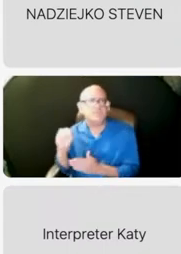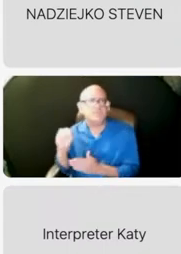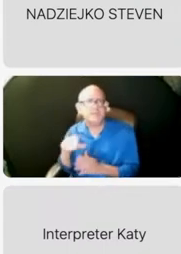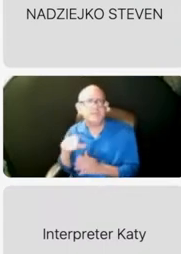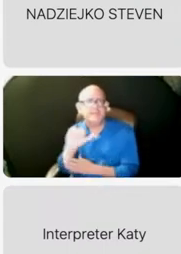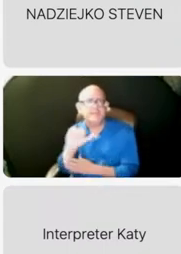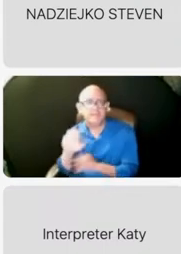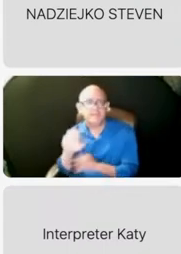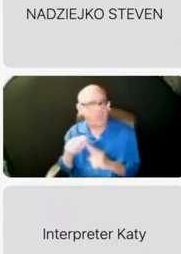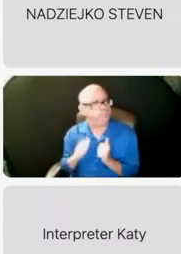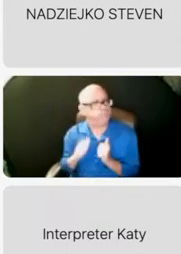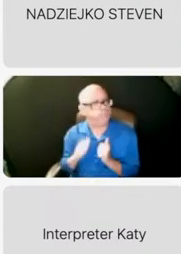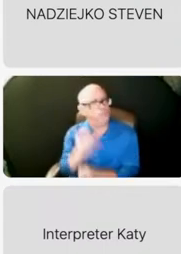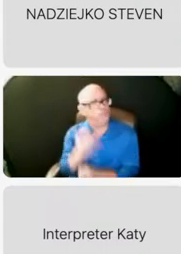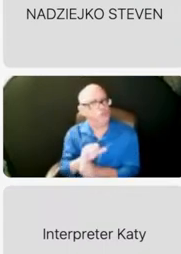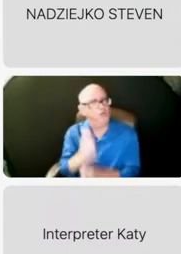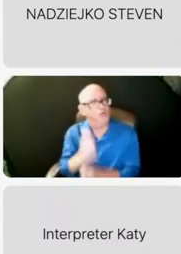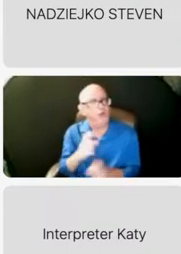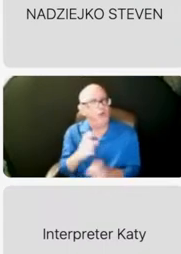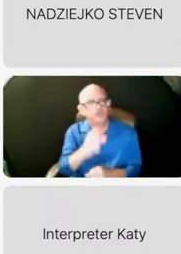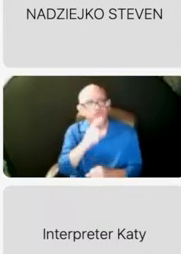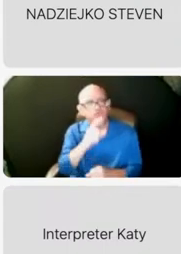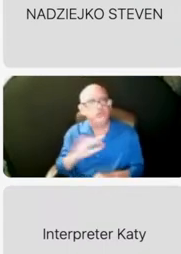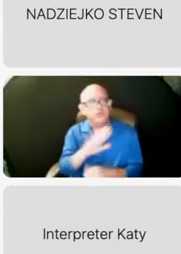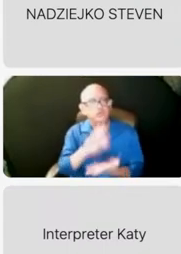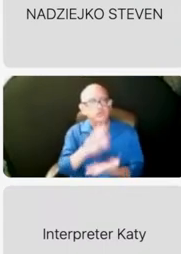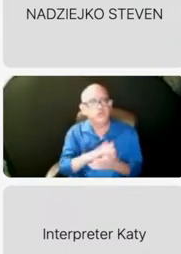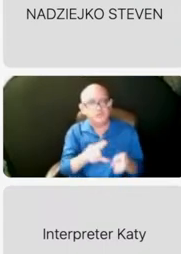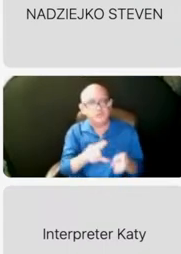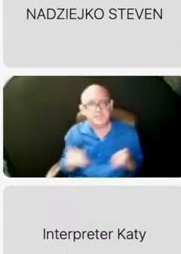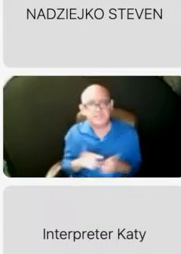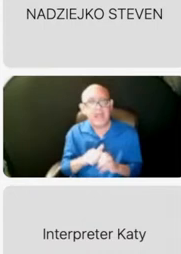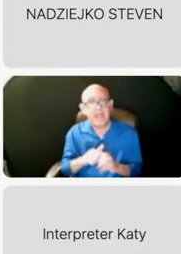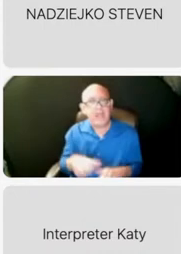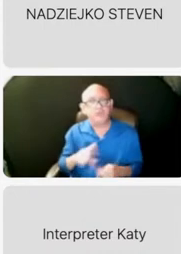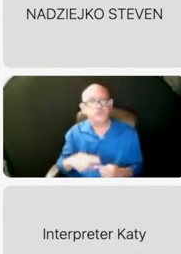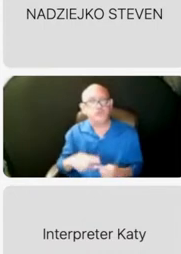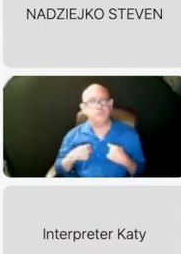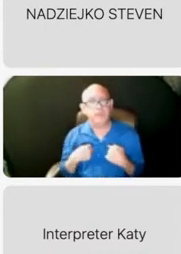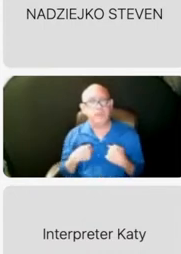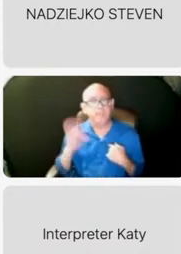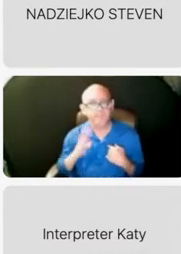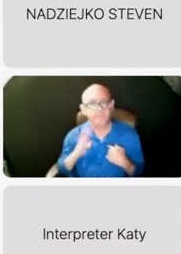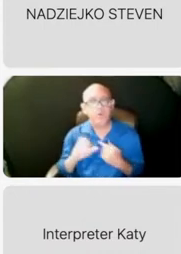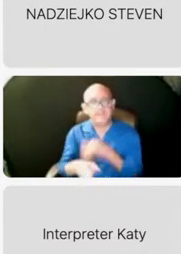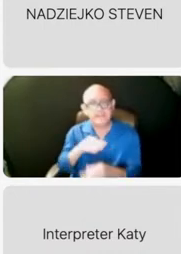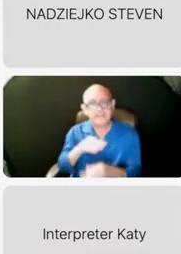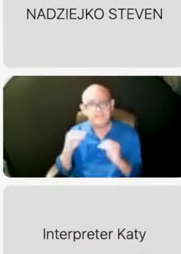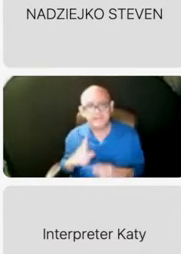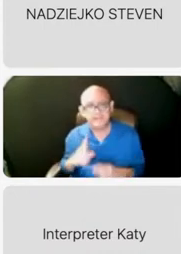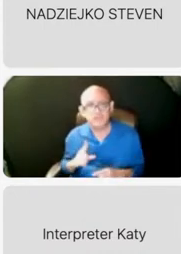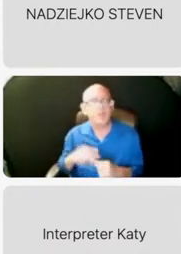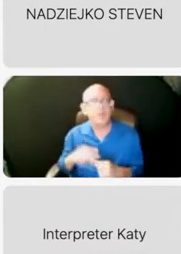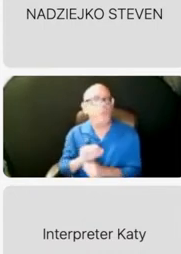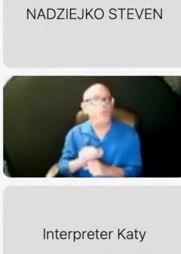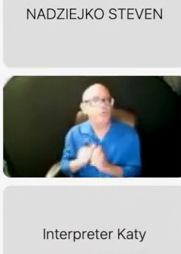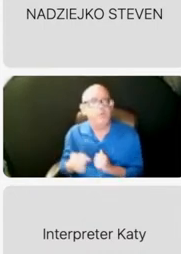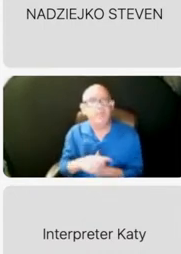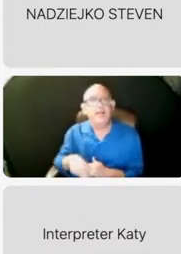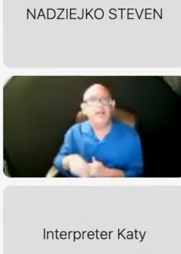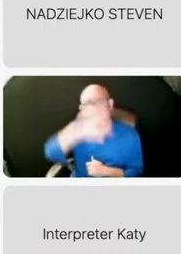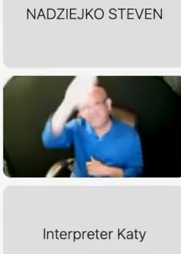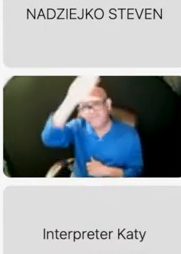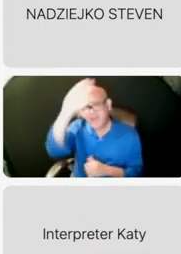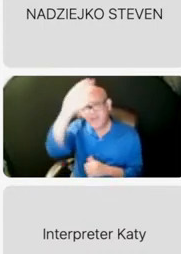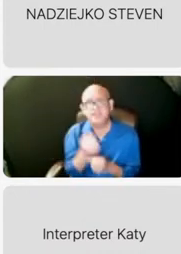district is on record for how i was treated as a former employee and as a substitute teacher in this place as far as fire safety in bloomington high school the fire